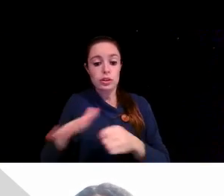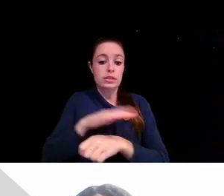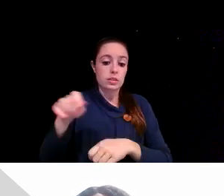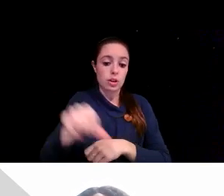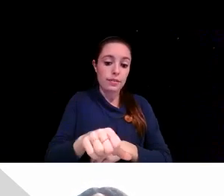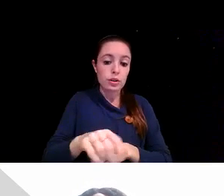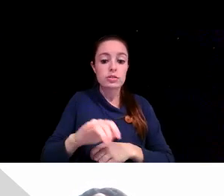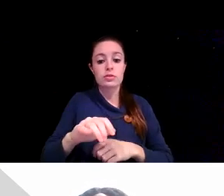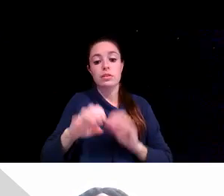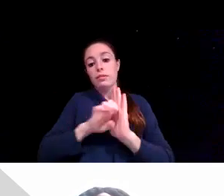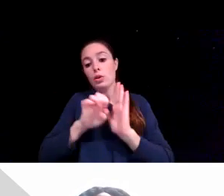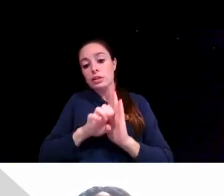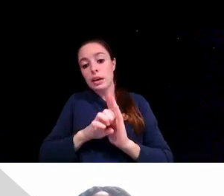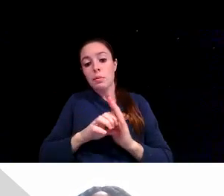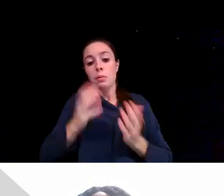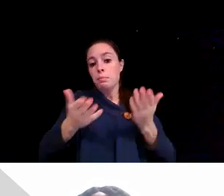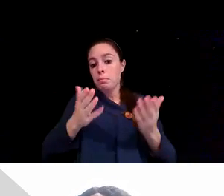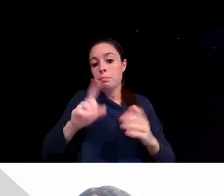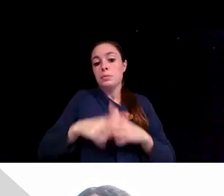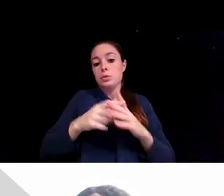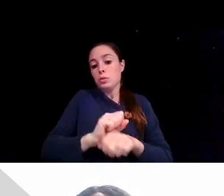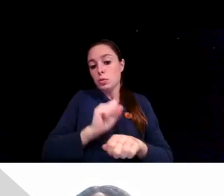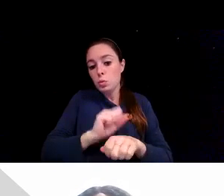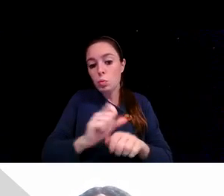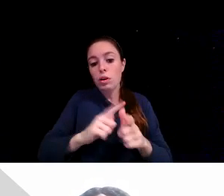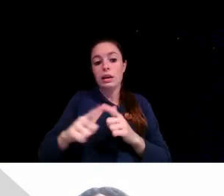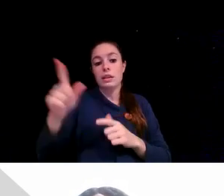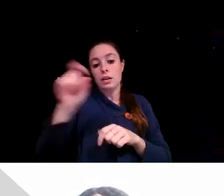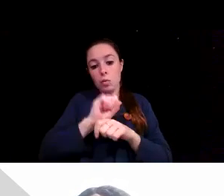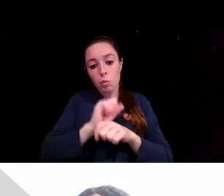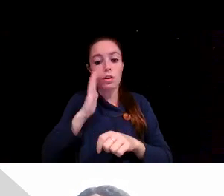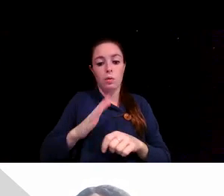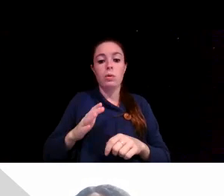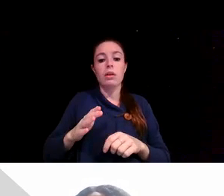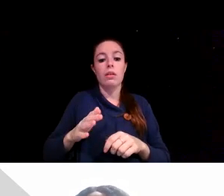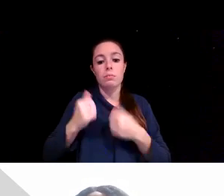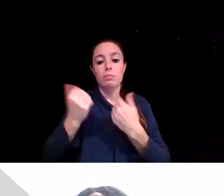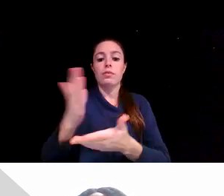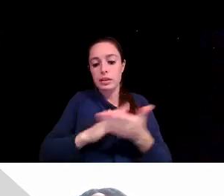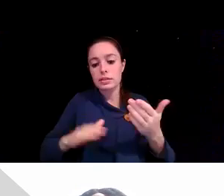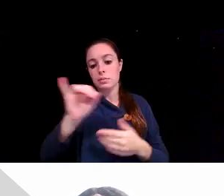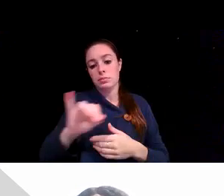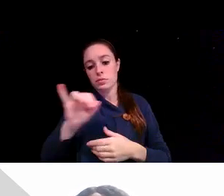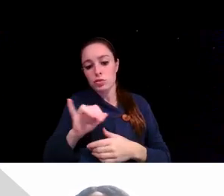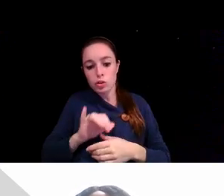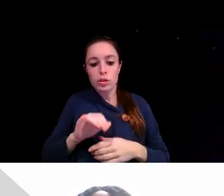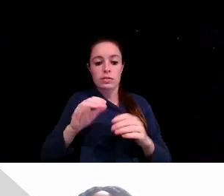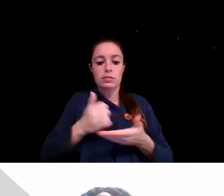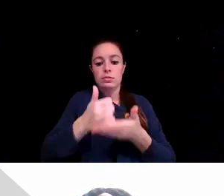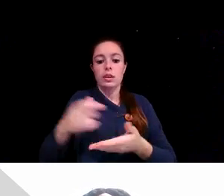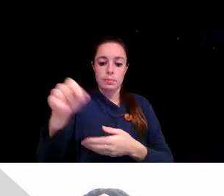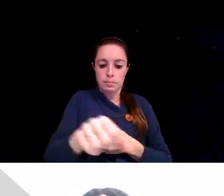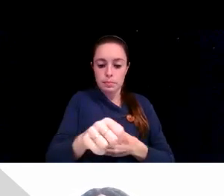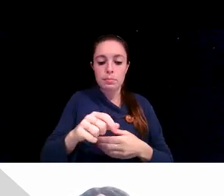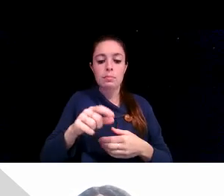coverage, if this information also filters into the New York State of Health system, or you report that you now